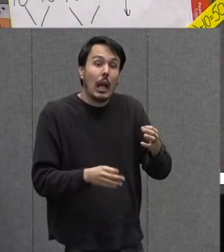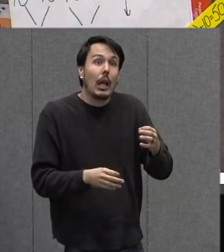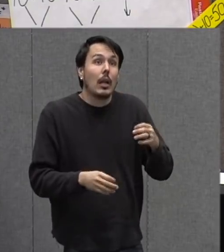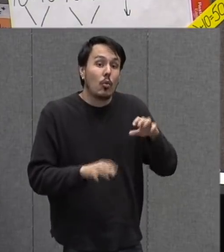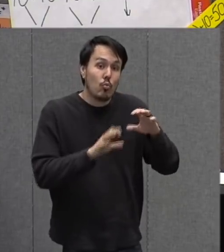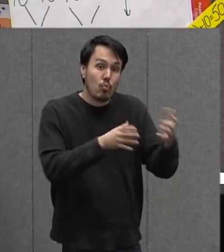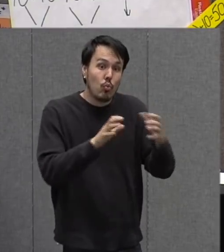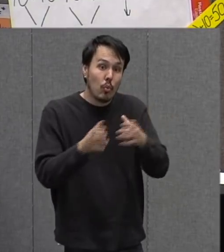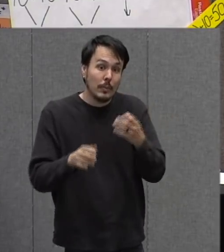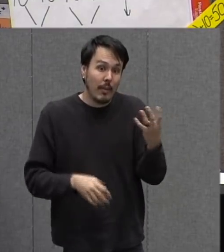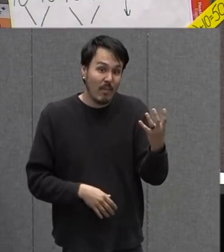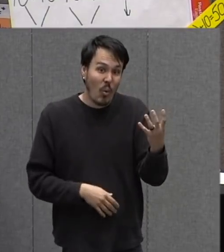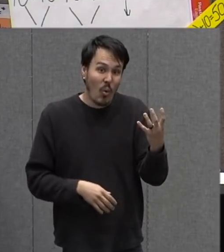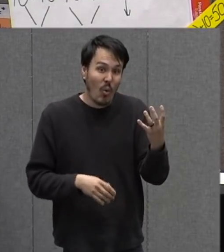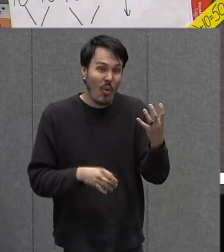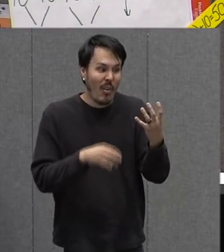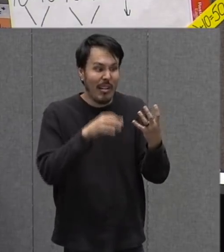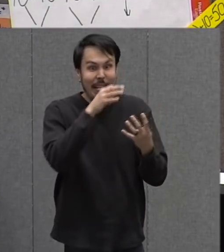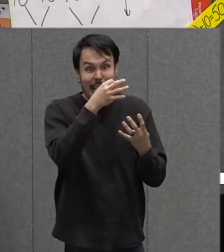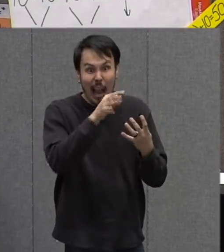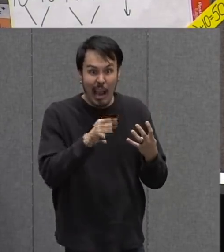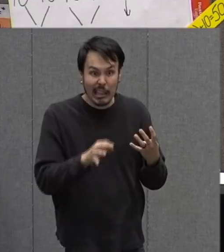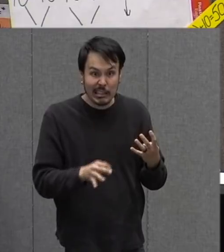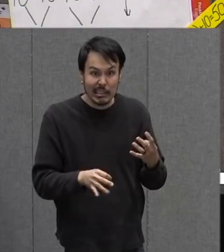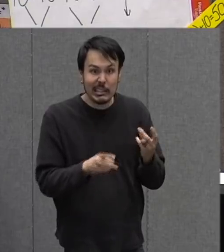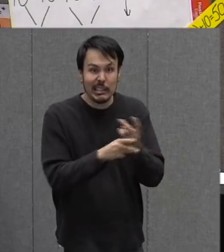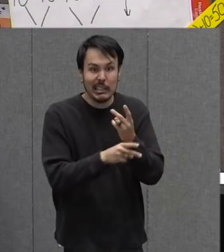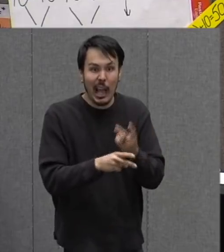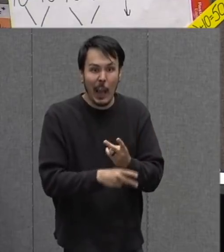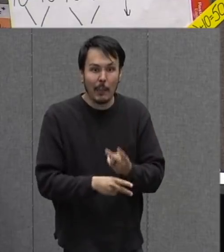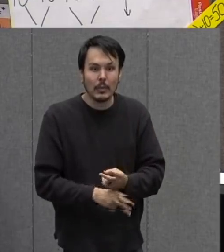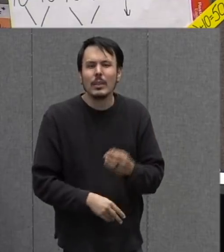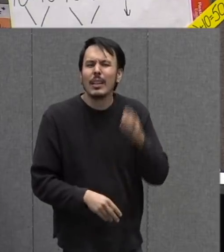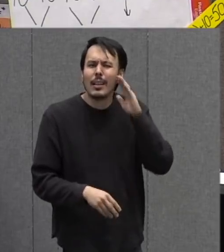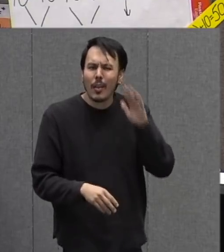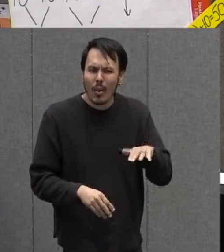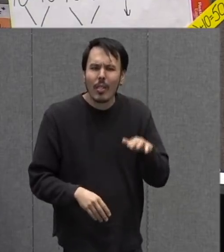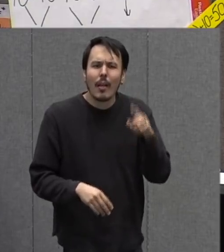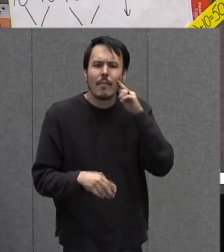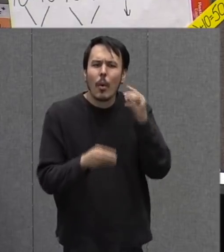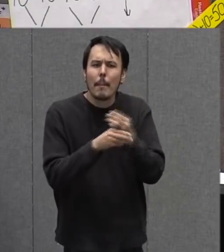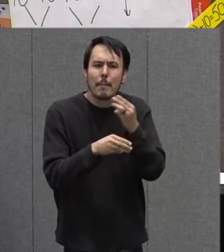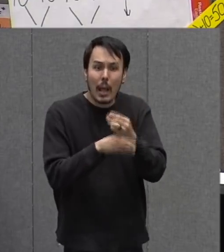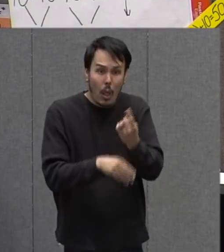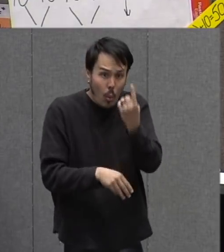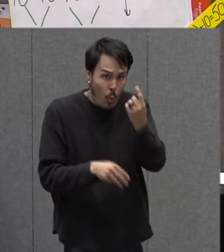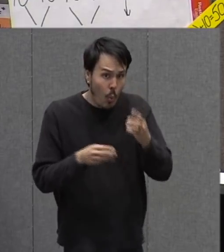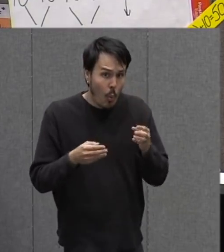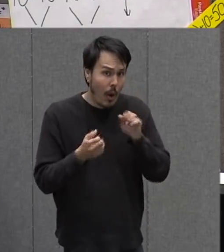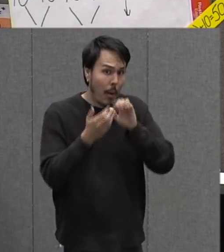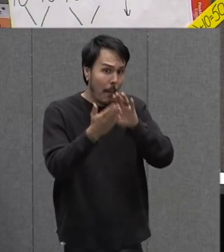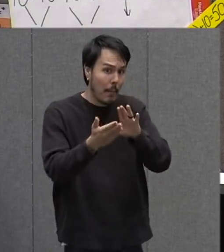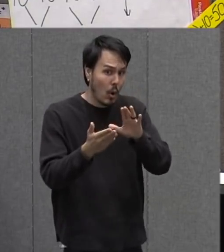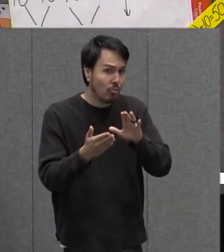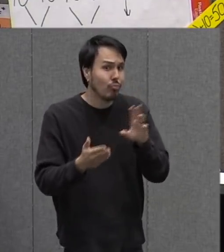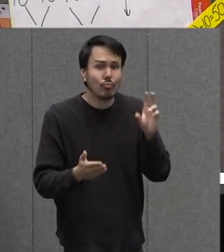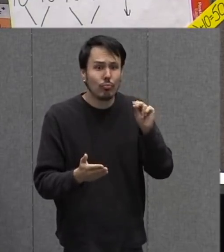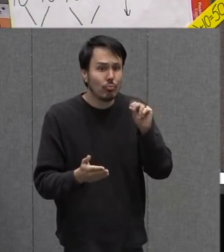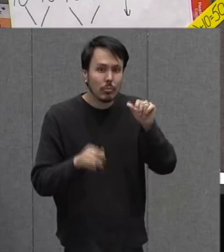times. Remember, in problem solving, there's not just one way to solve it. There's many ways. I just chose